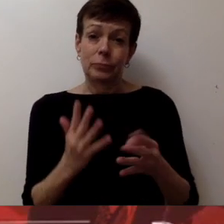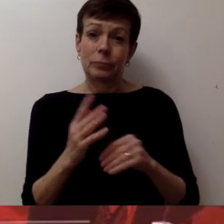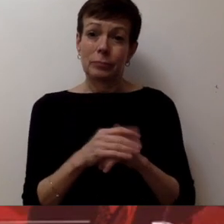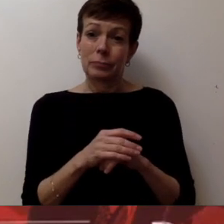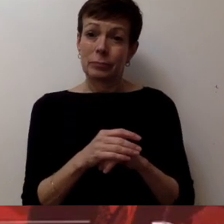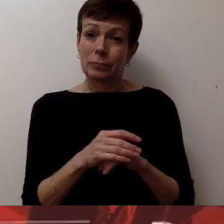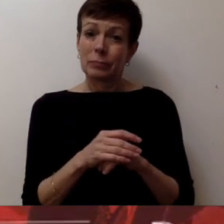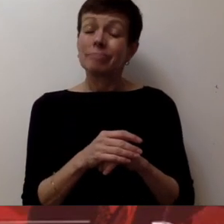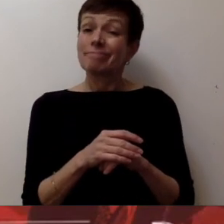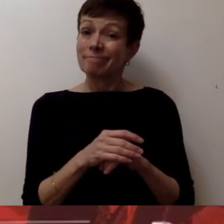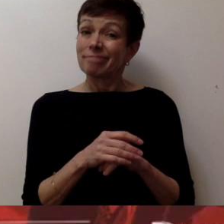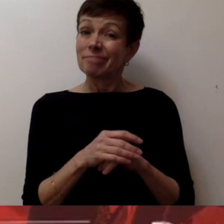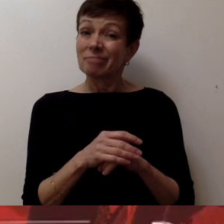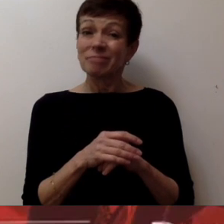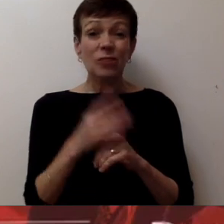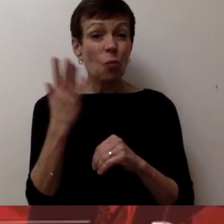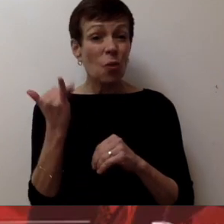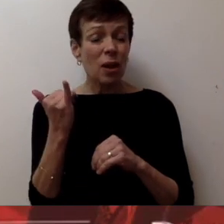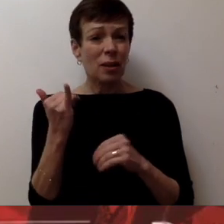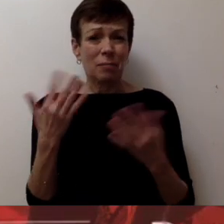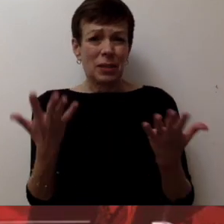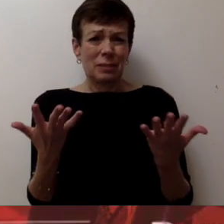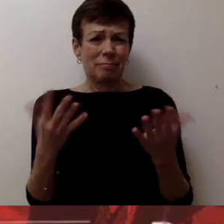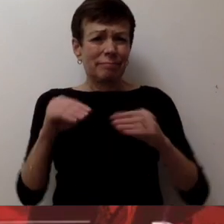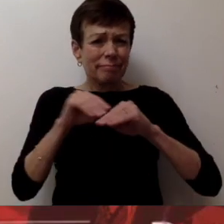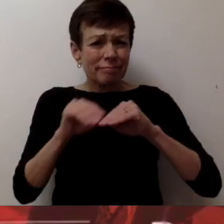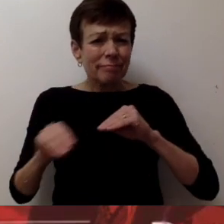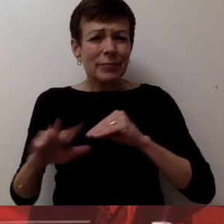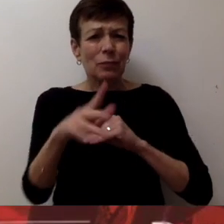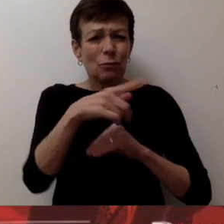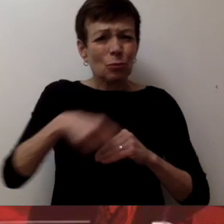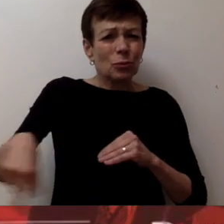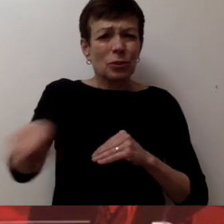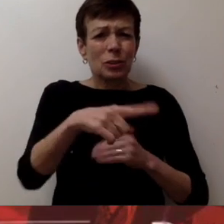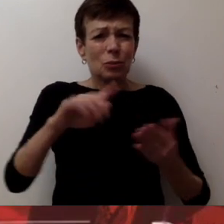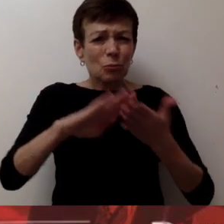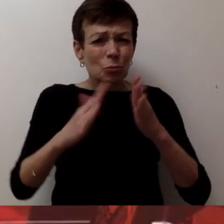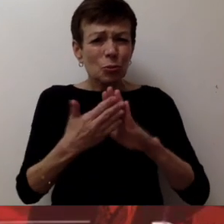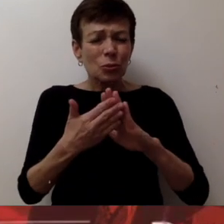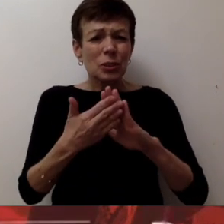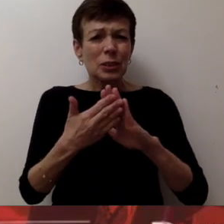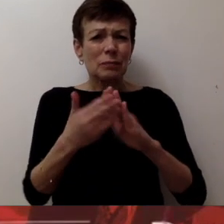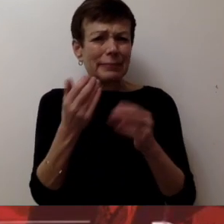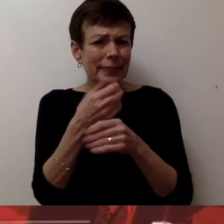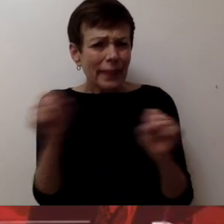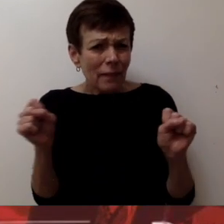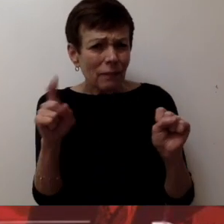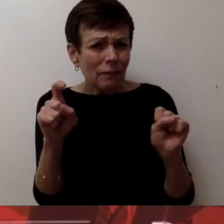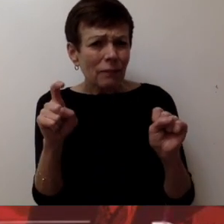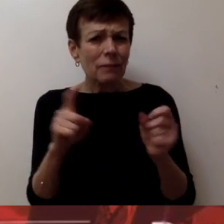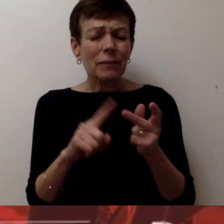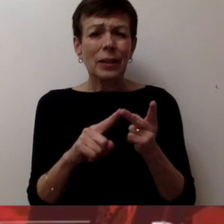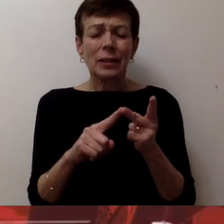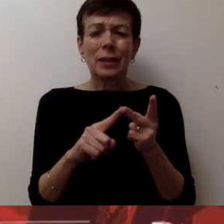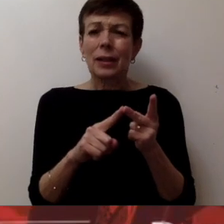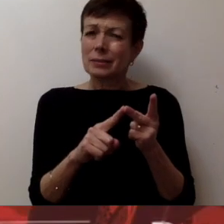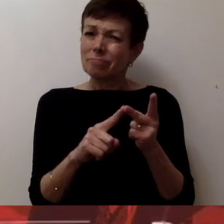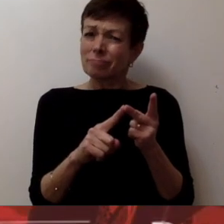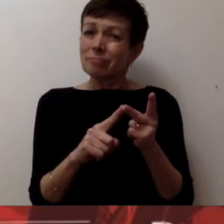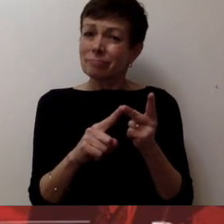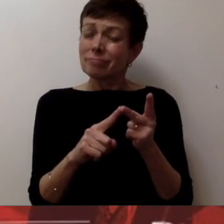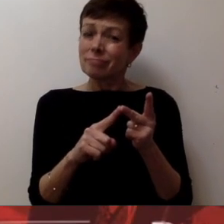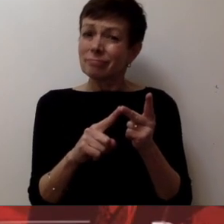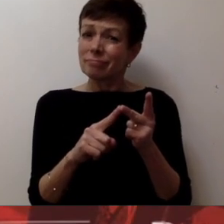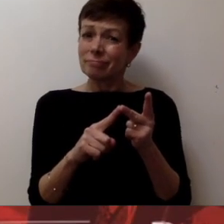particularly out of interest for general community safety and as a part of our pandemic response, specifically in light